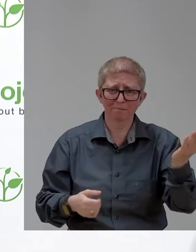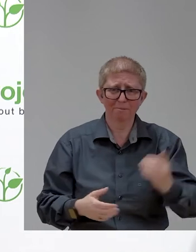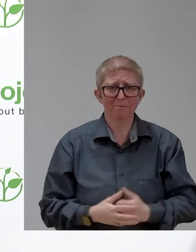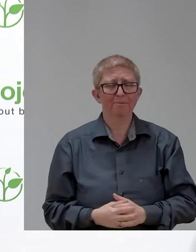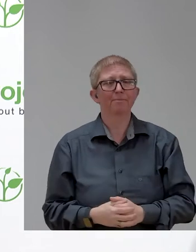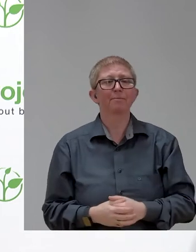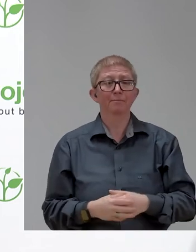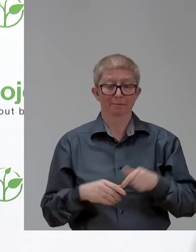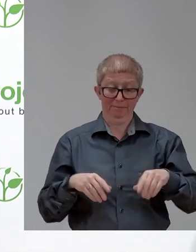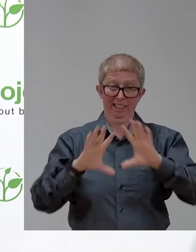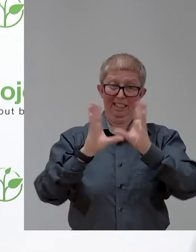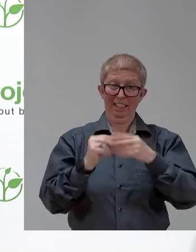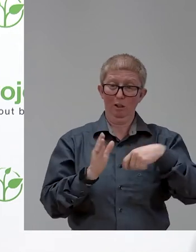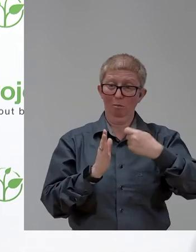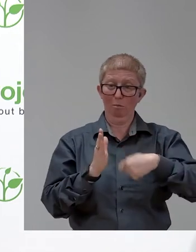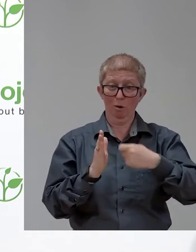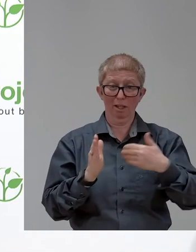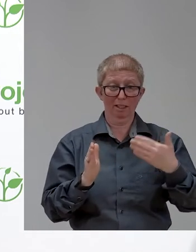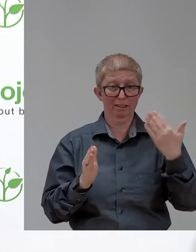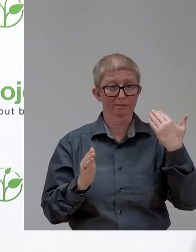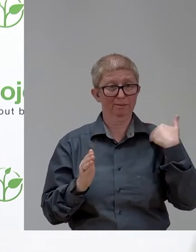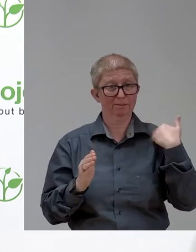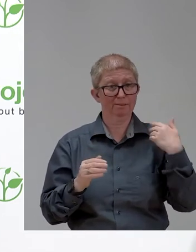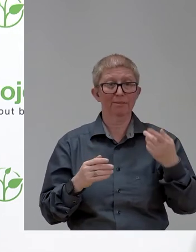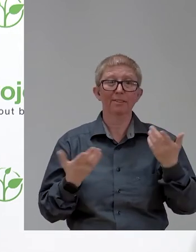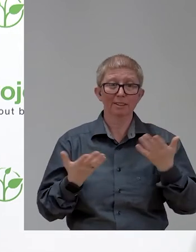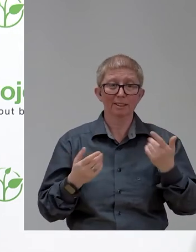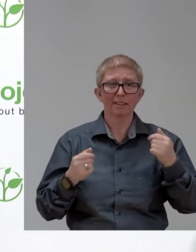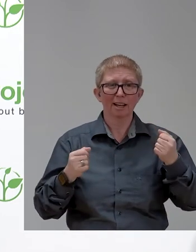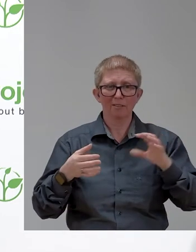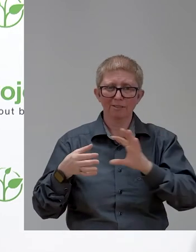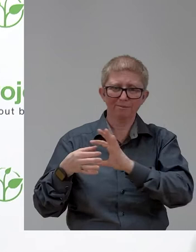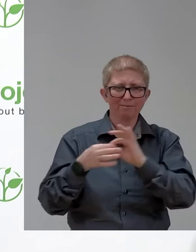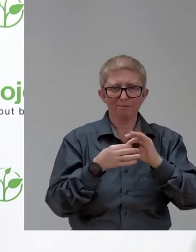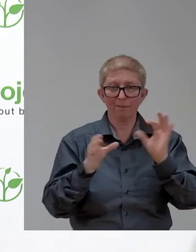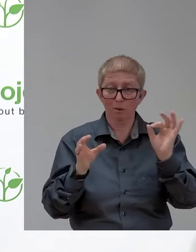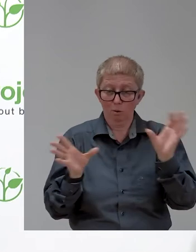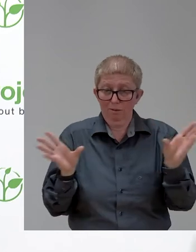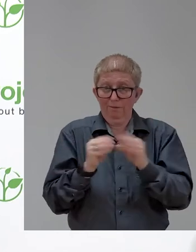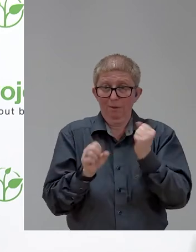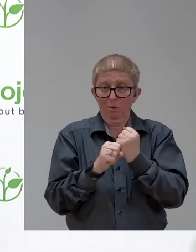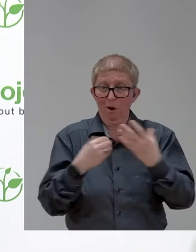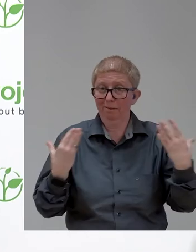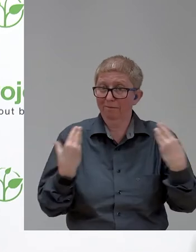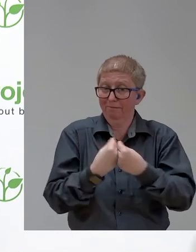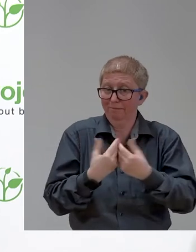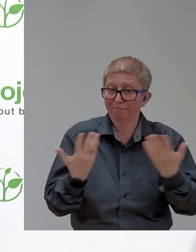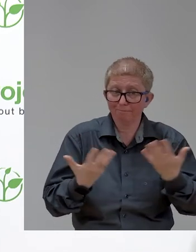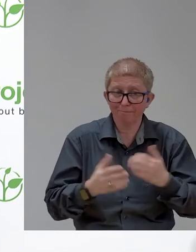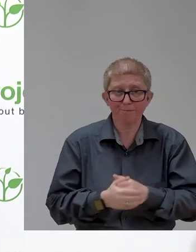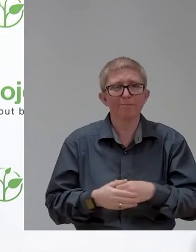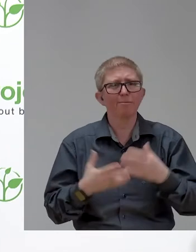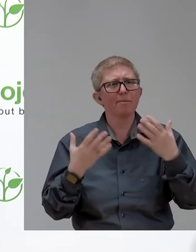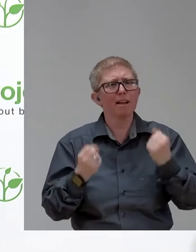Fundación Descúbreme, we have this wonderful cooperation going on, and thanks to your activities and conferences, we get a lot of nominations